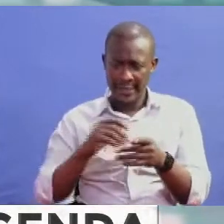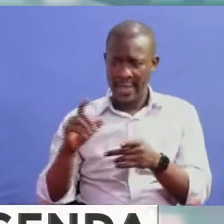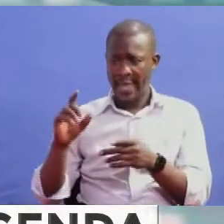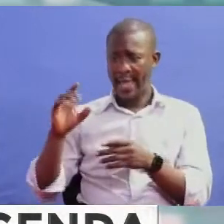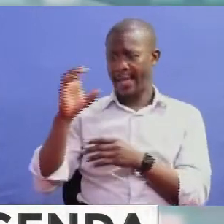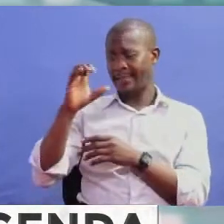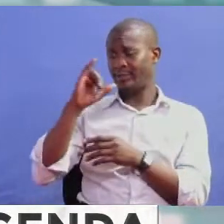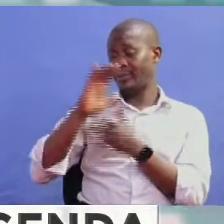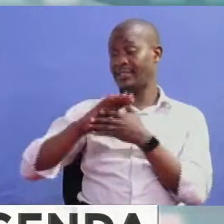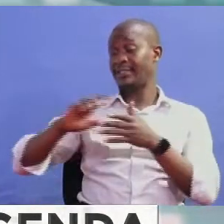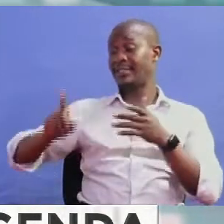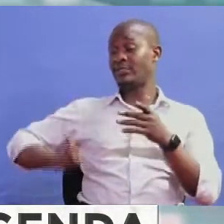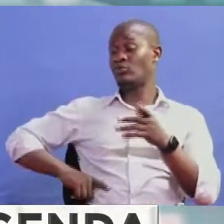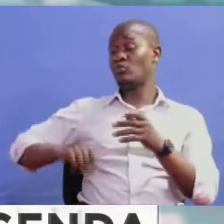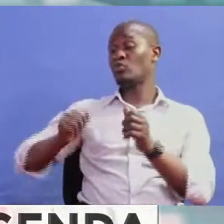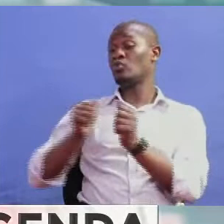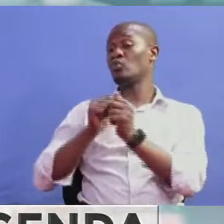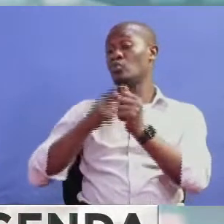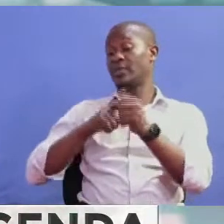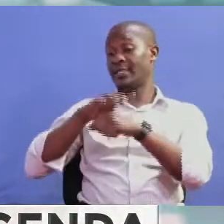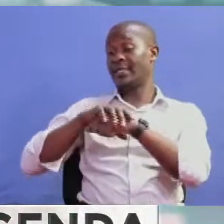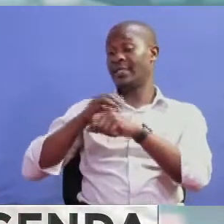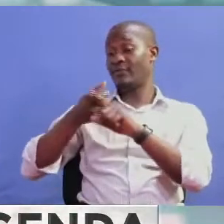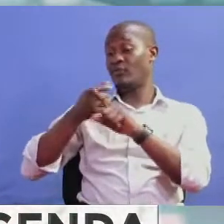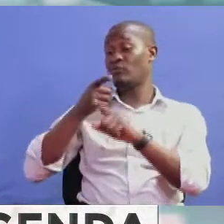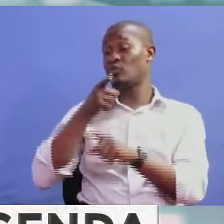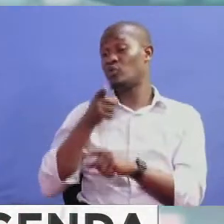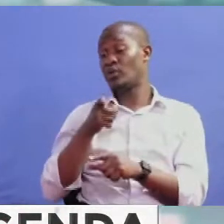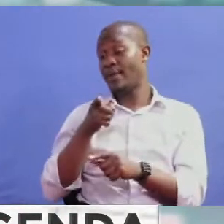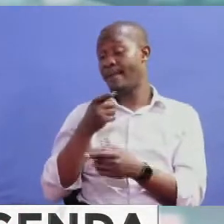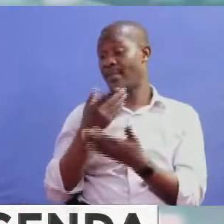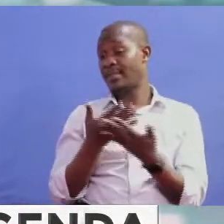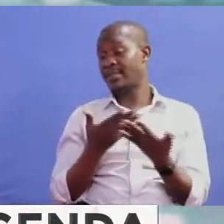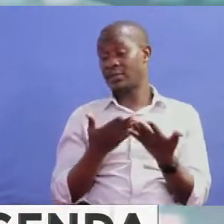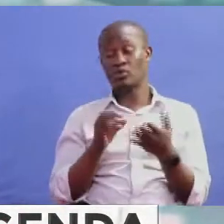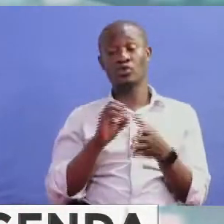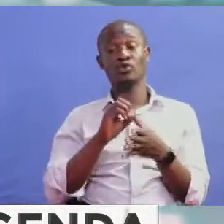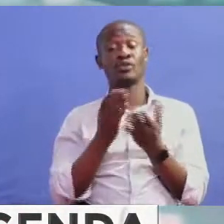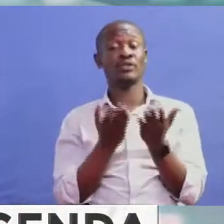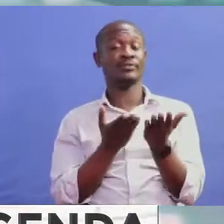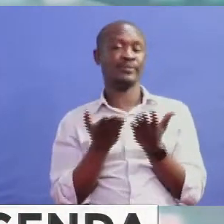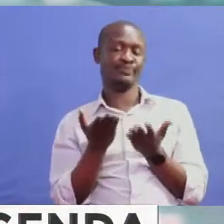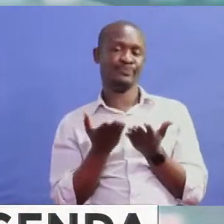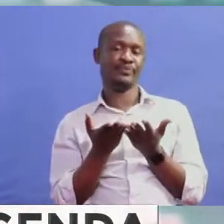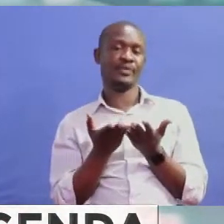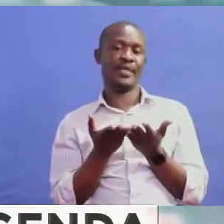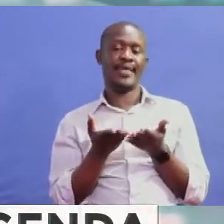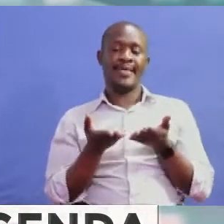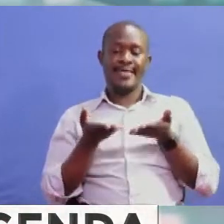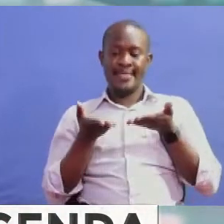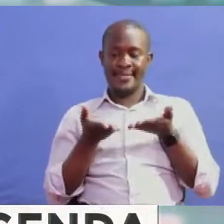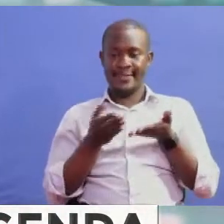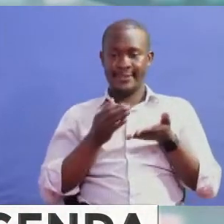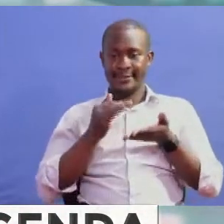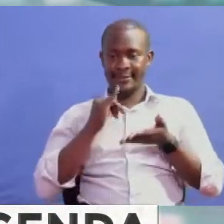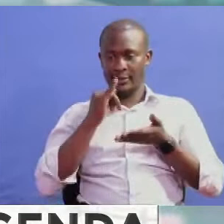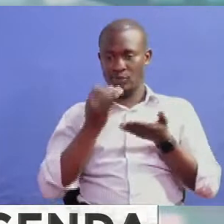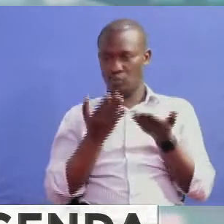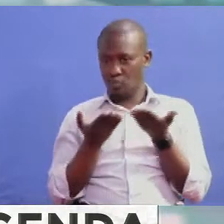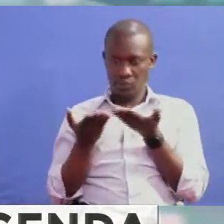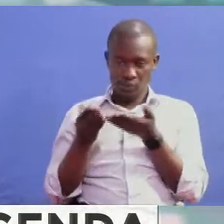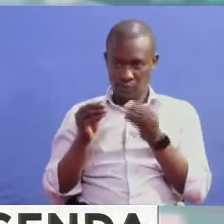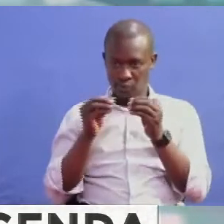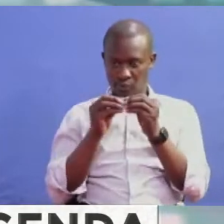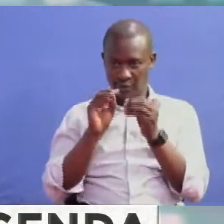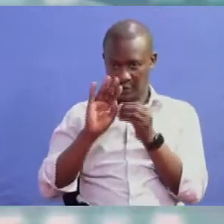satisfied with what they are getting from you, be it product, be it a service. And this is where you meet their expectations